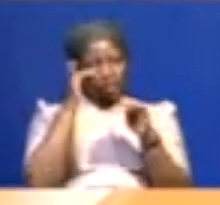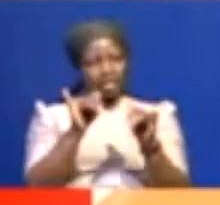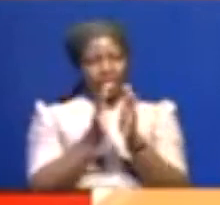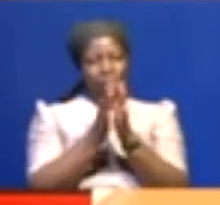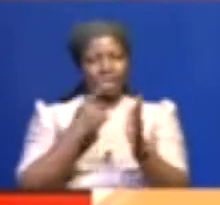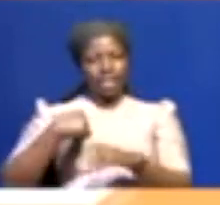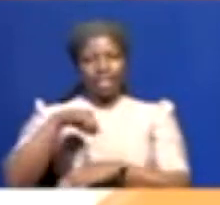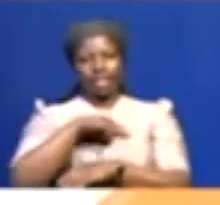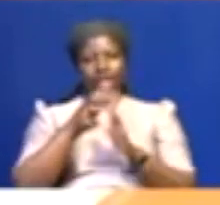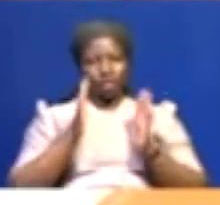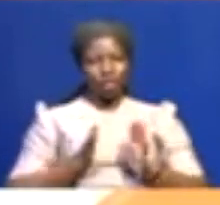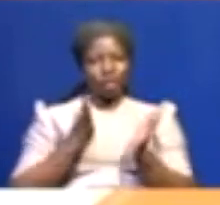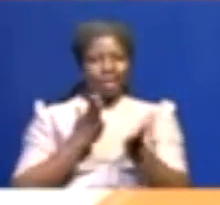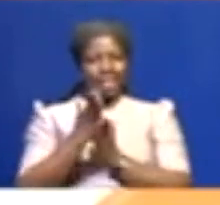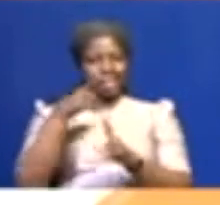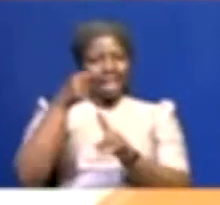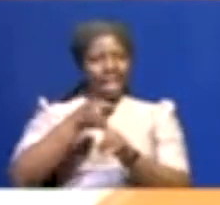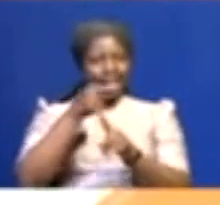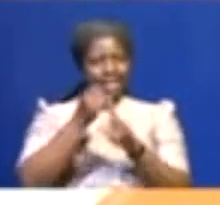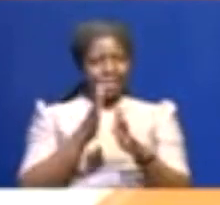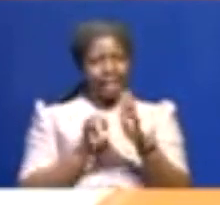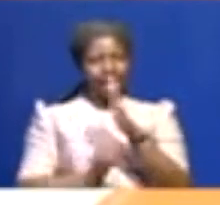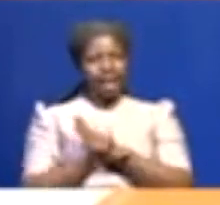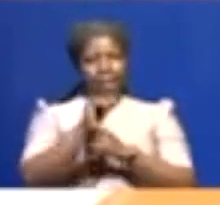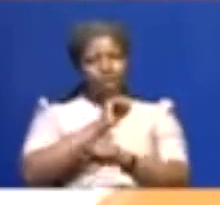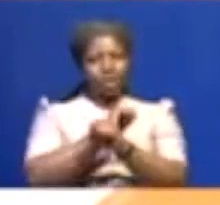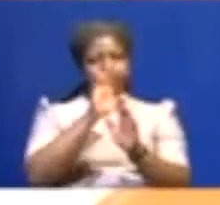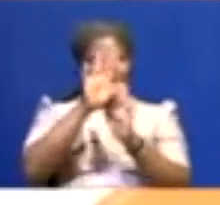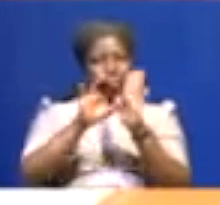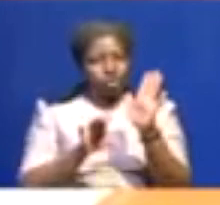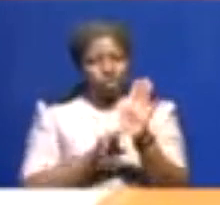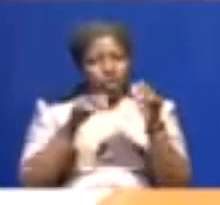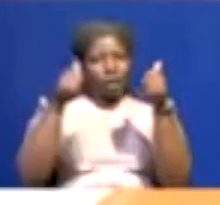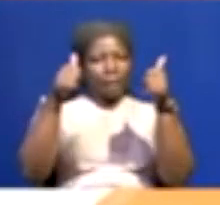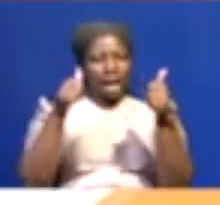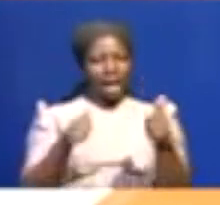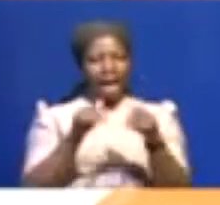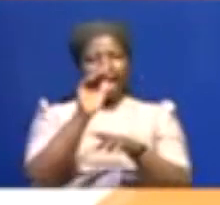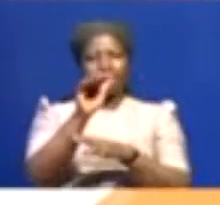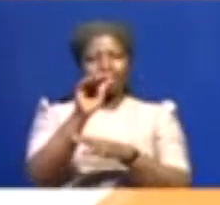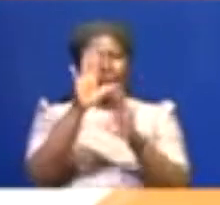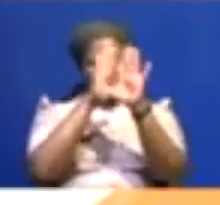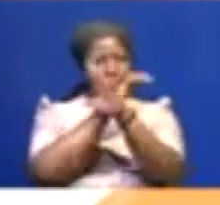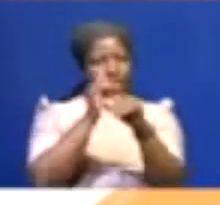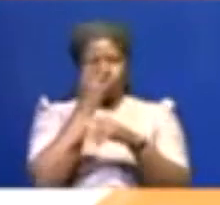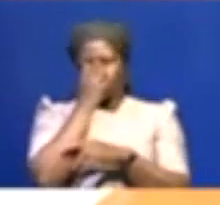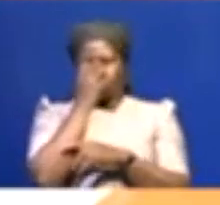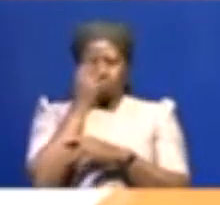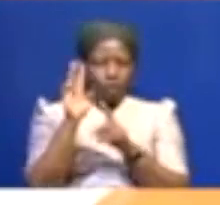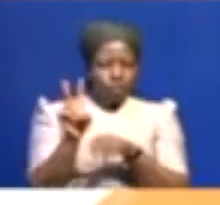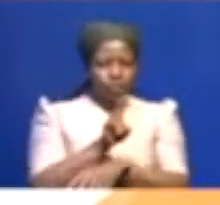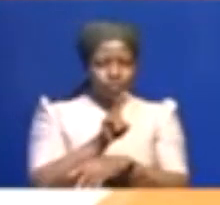Now, human rights activists and Linda Katiba Bana are calling on President William Ruto to oversee the full